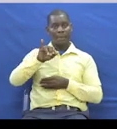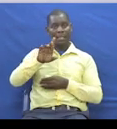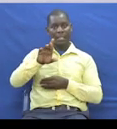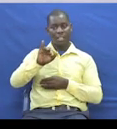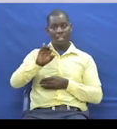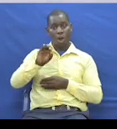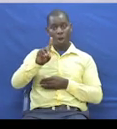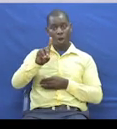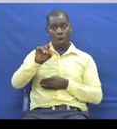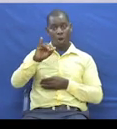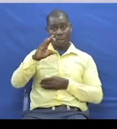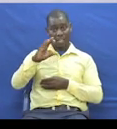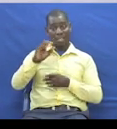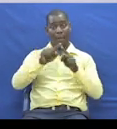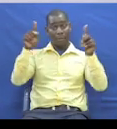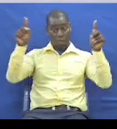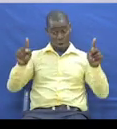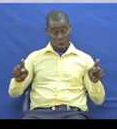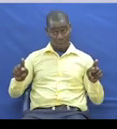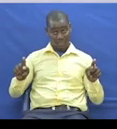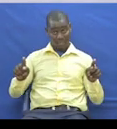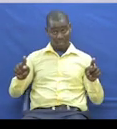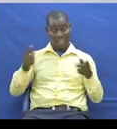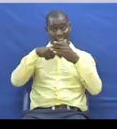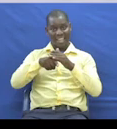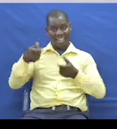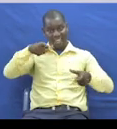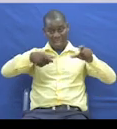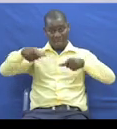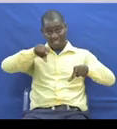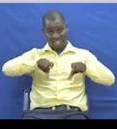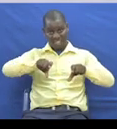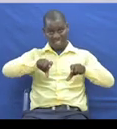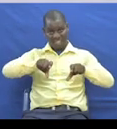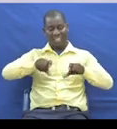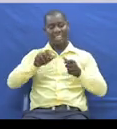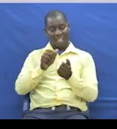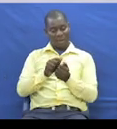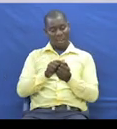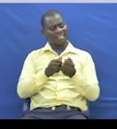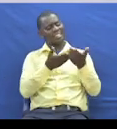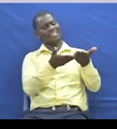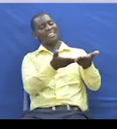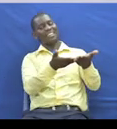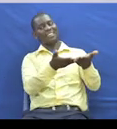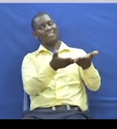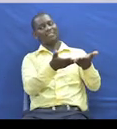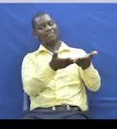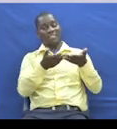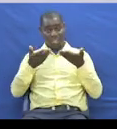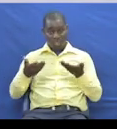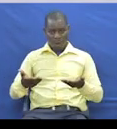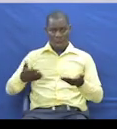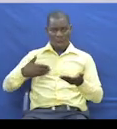know a periodic table. The one we studied it in chemistry. The one it is here. Do you see there? Now,